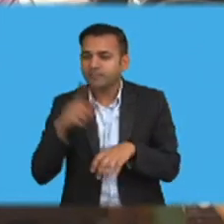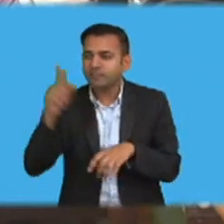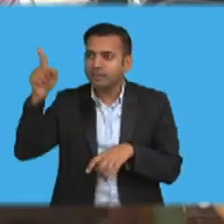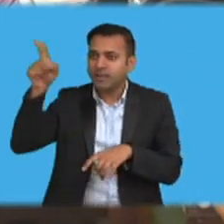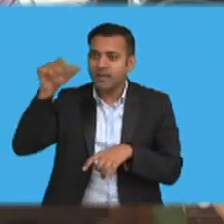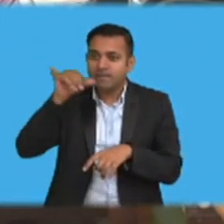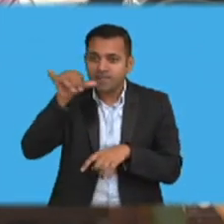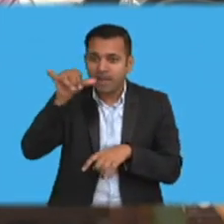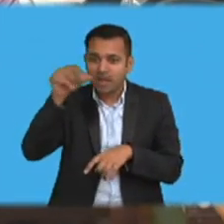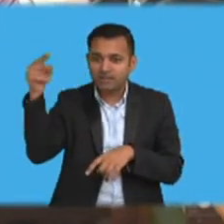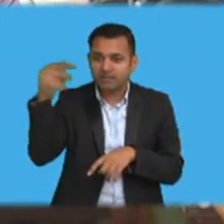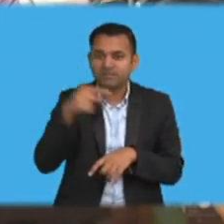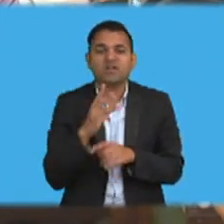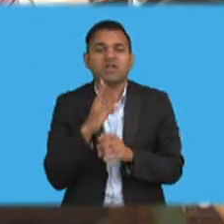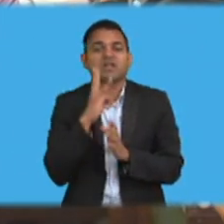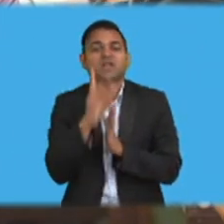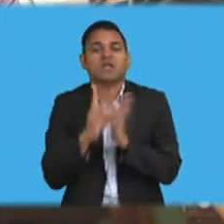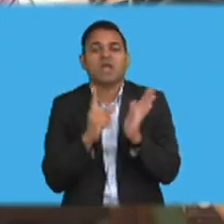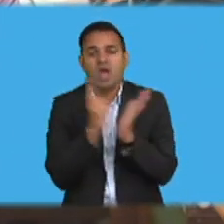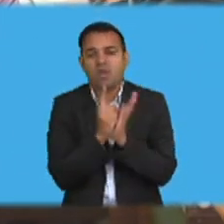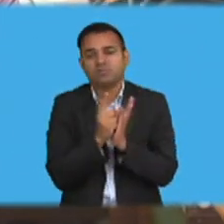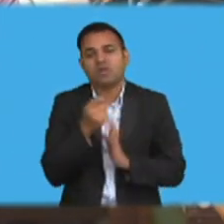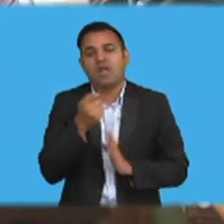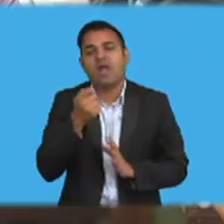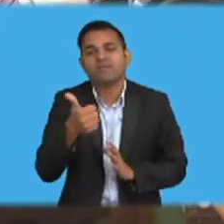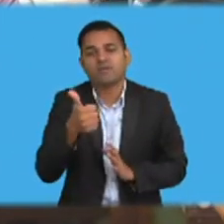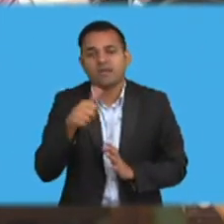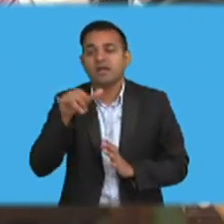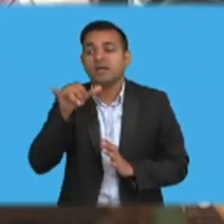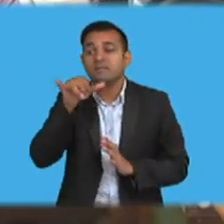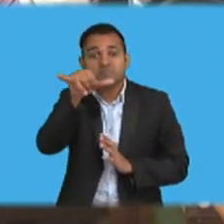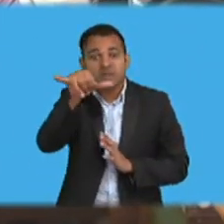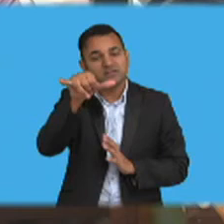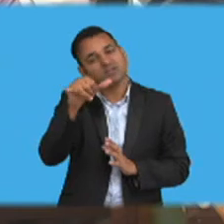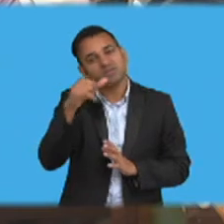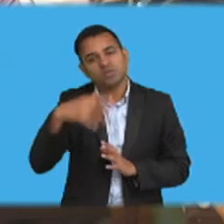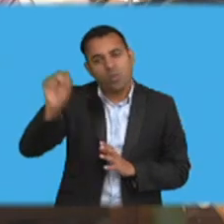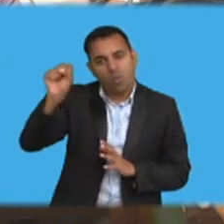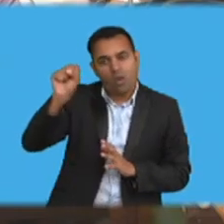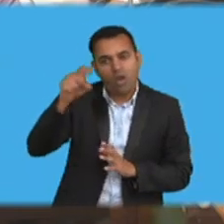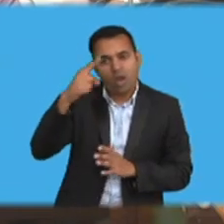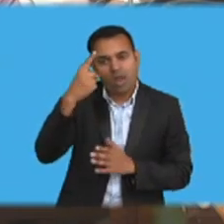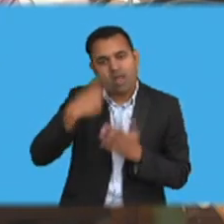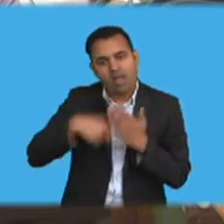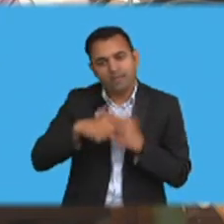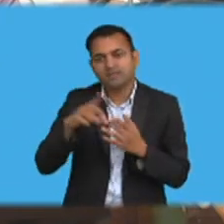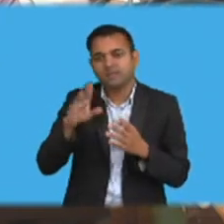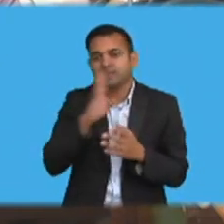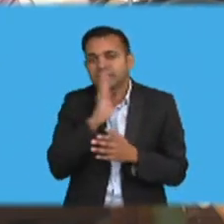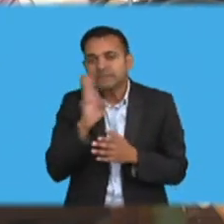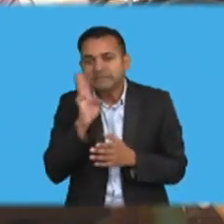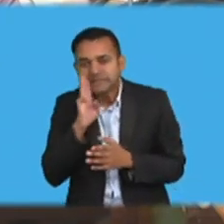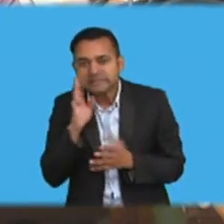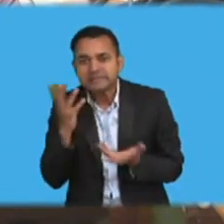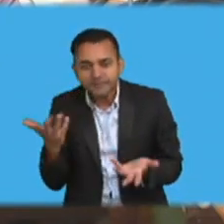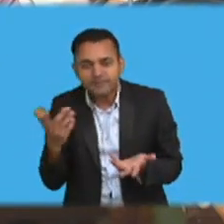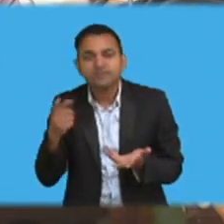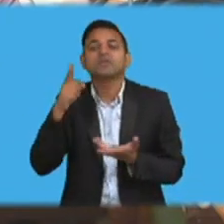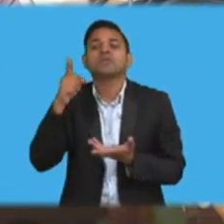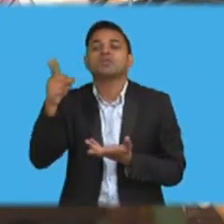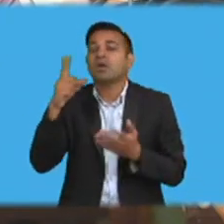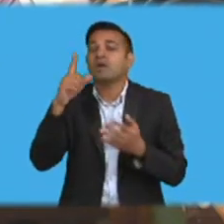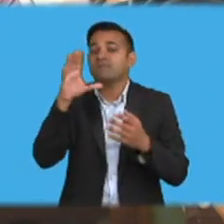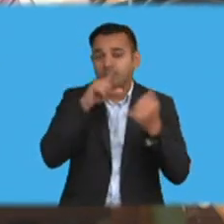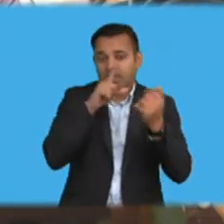hours of the aircraft going missing. The position was verified by air traffic controllers in Lambasa and Savu.